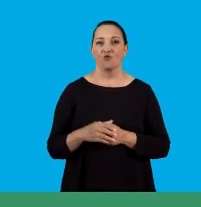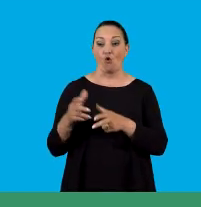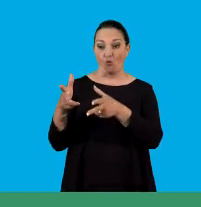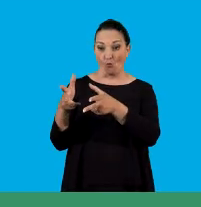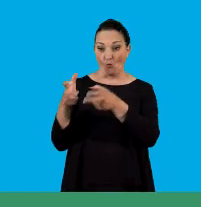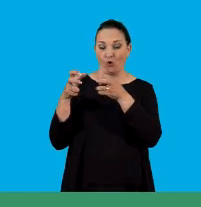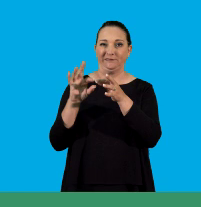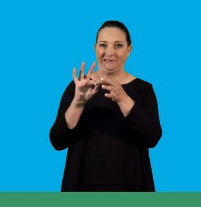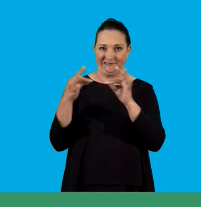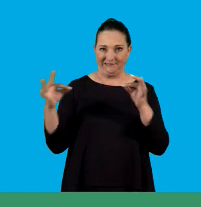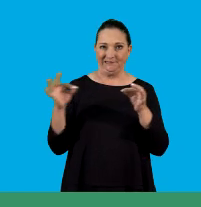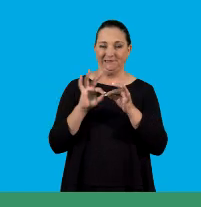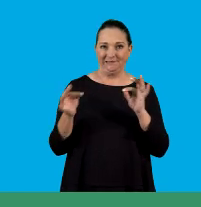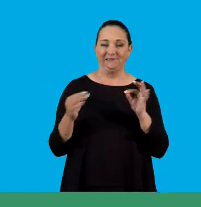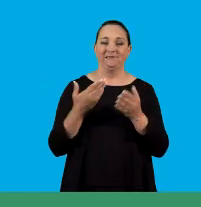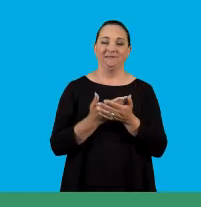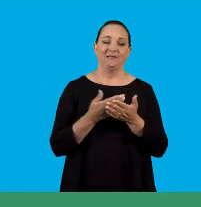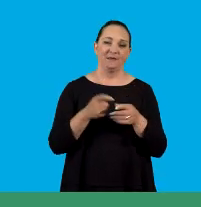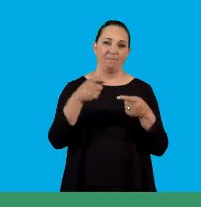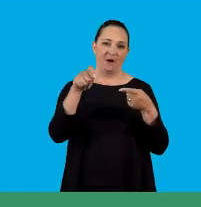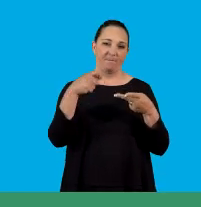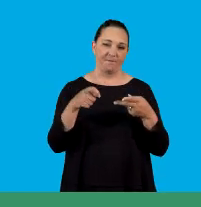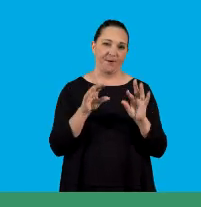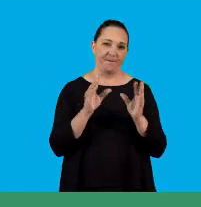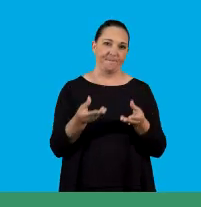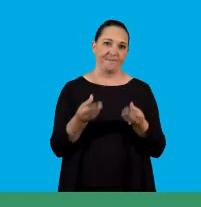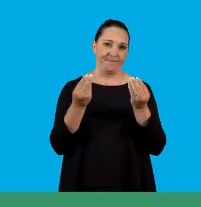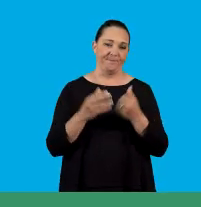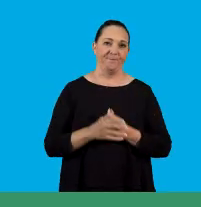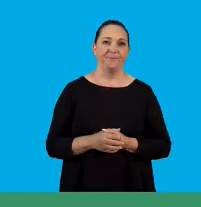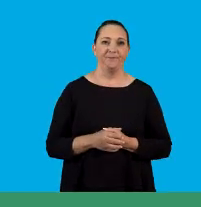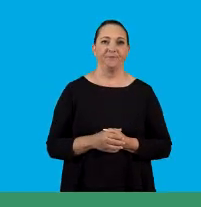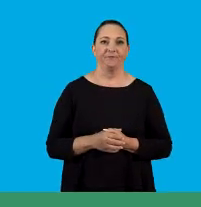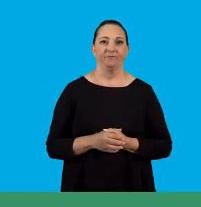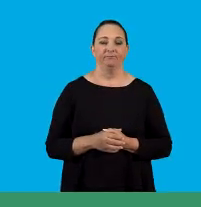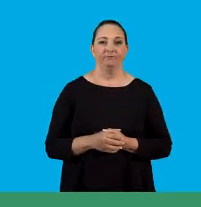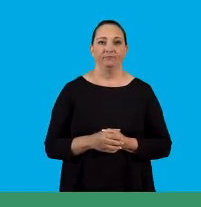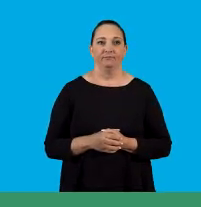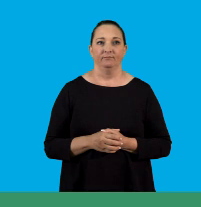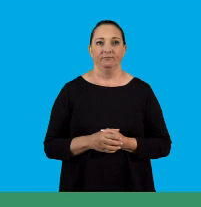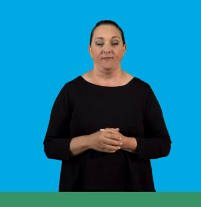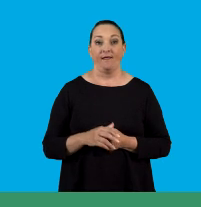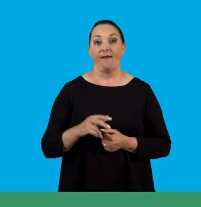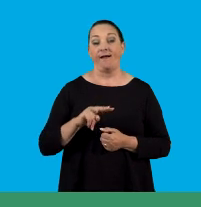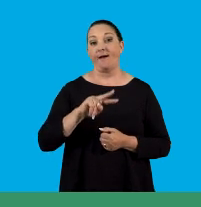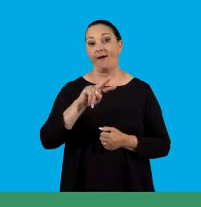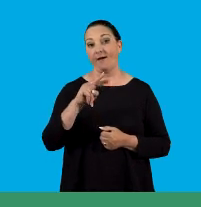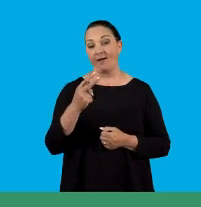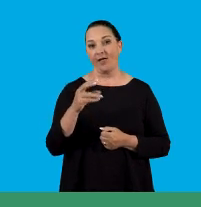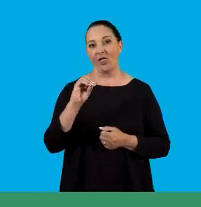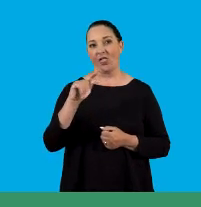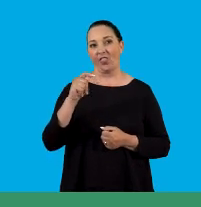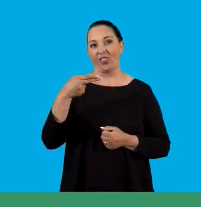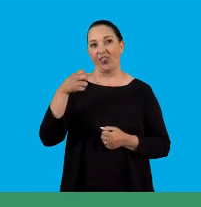That is how you quote there so that you get the correct response. Then the second part now was, which other element is